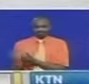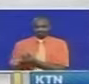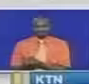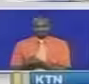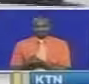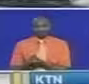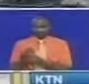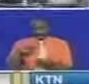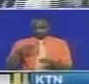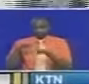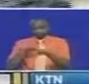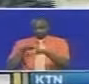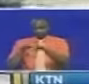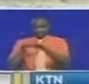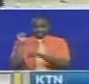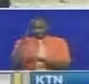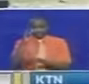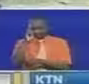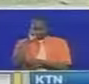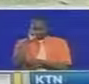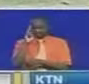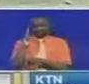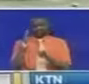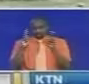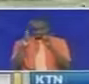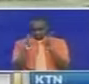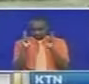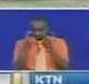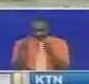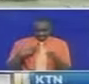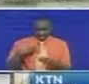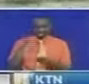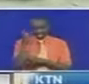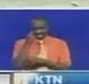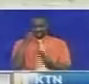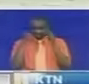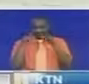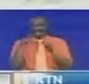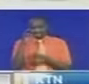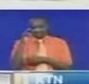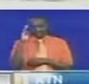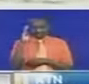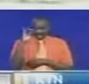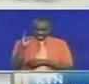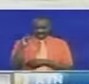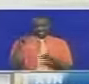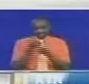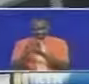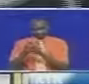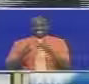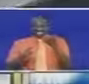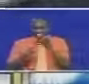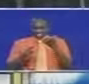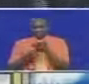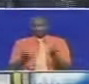A convoy of the Kenya police units, the Kenya Navy, the National Intelligence Service, FBI's special agent bomb technicians,